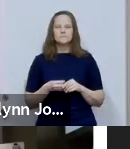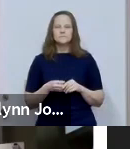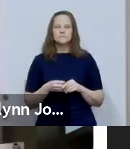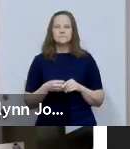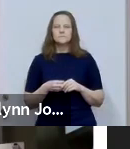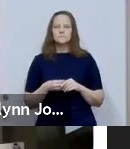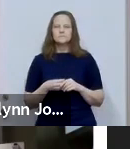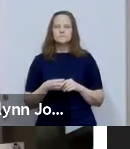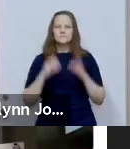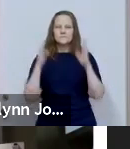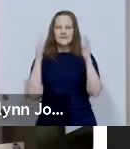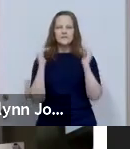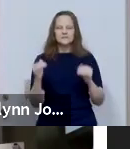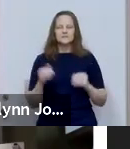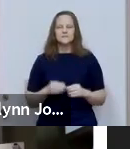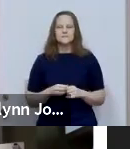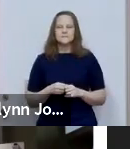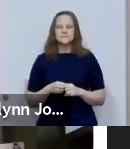And next slide.